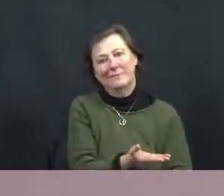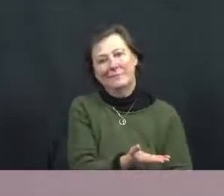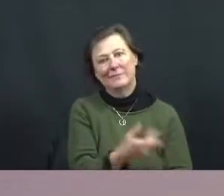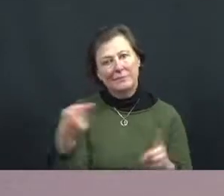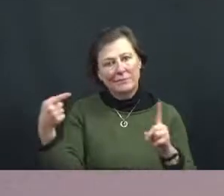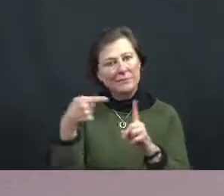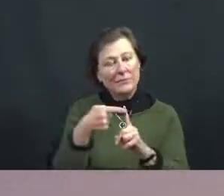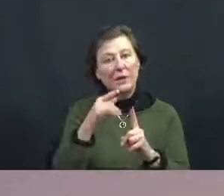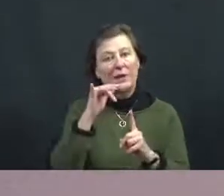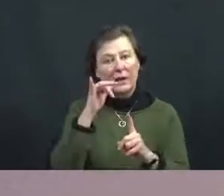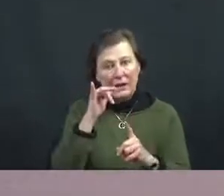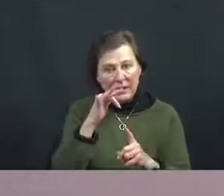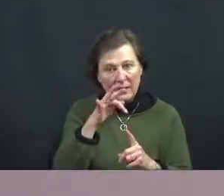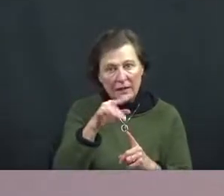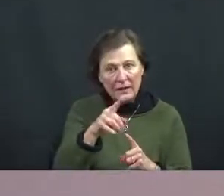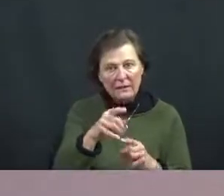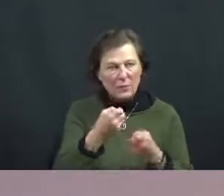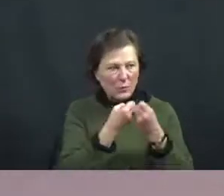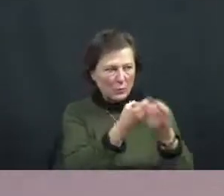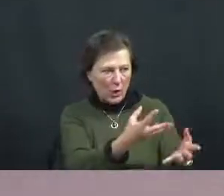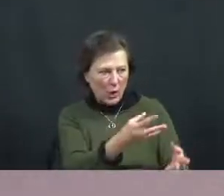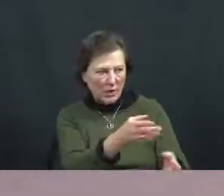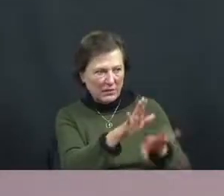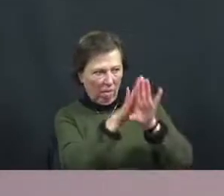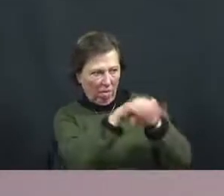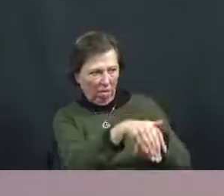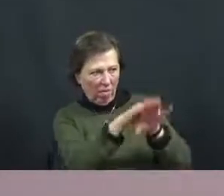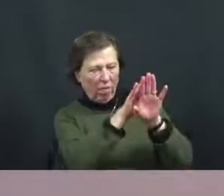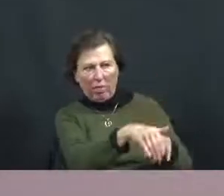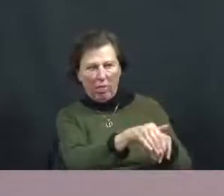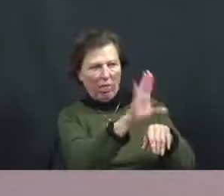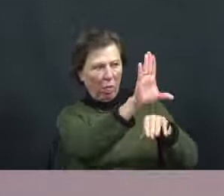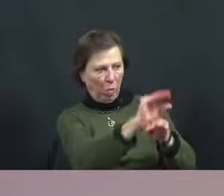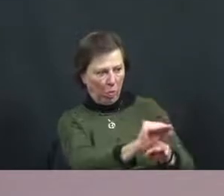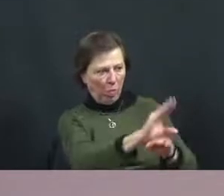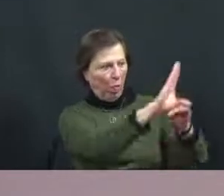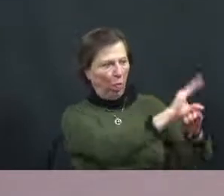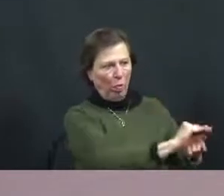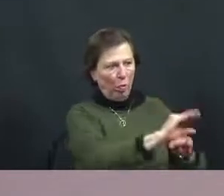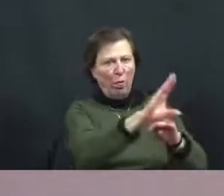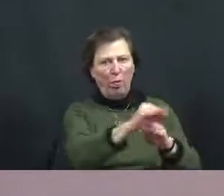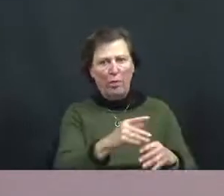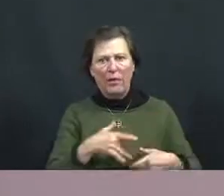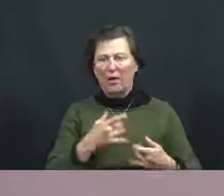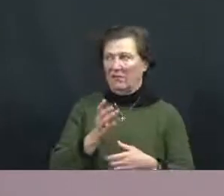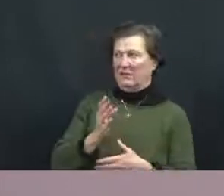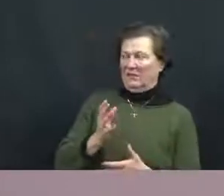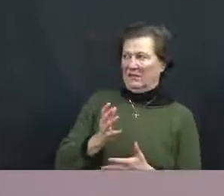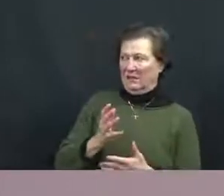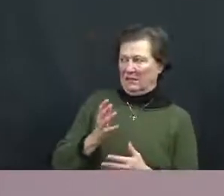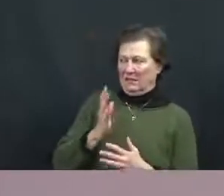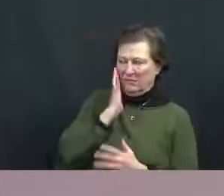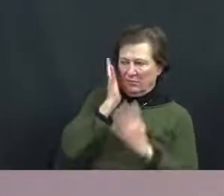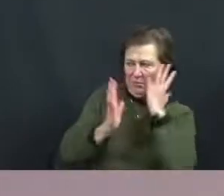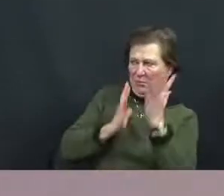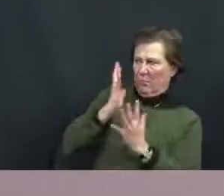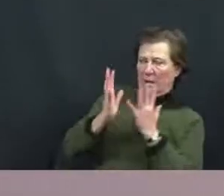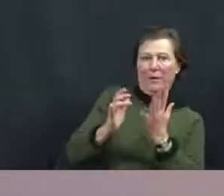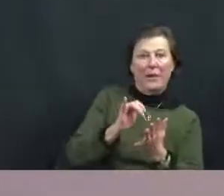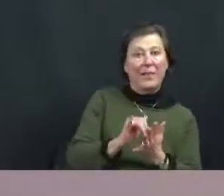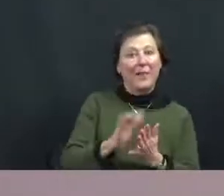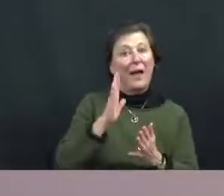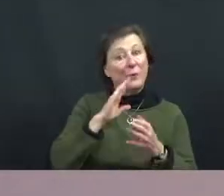put, when you shame people, you humiliate them, and ultimately, this will provoke